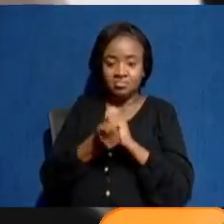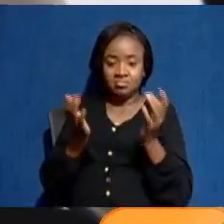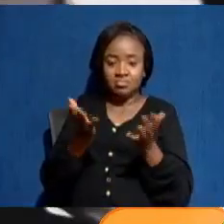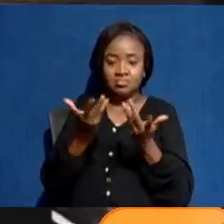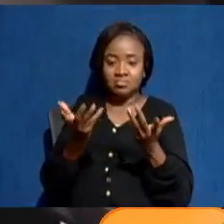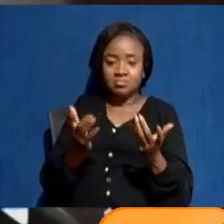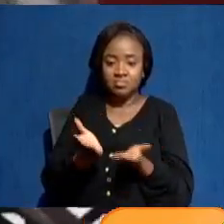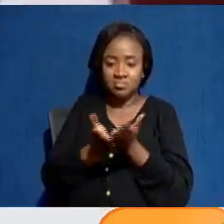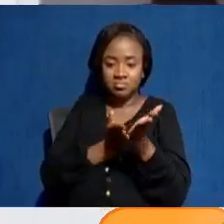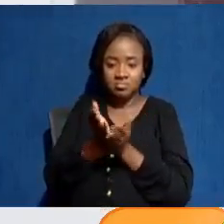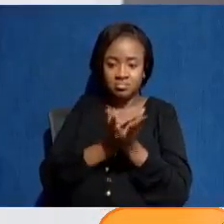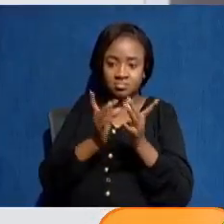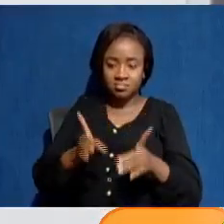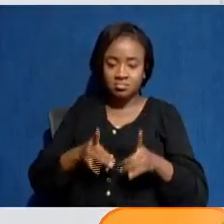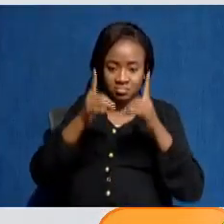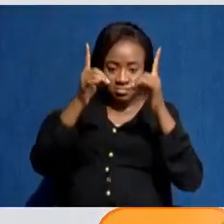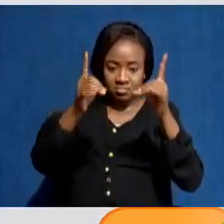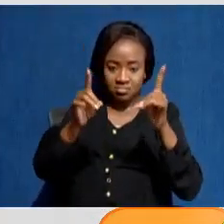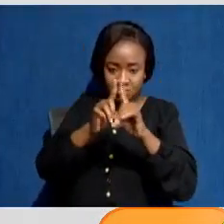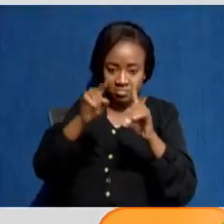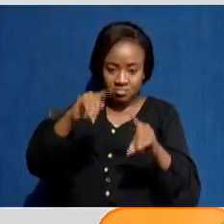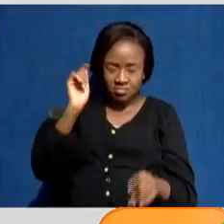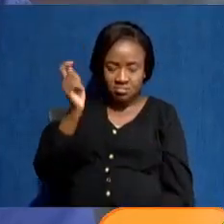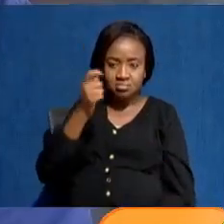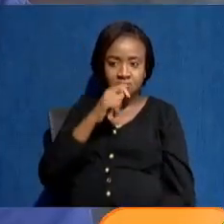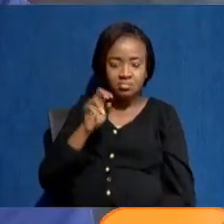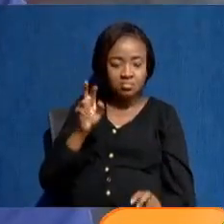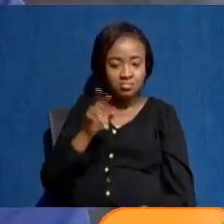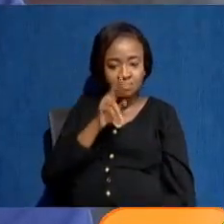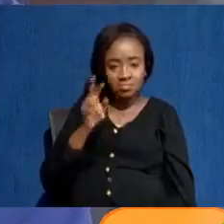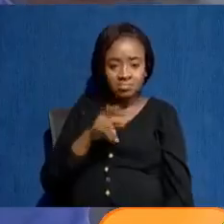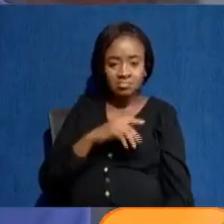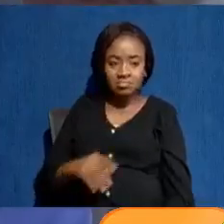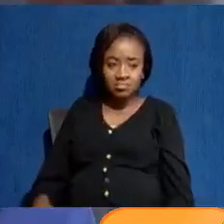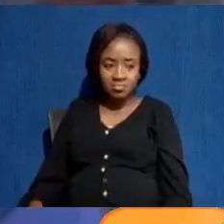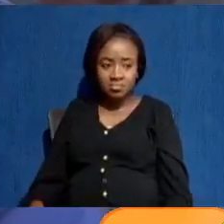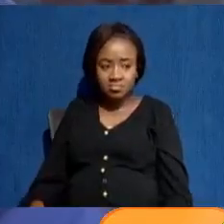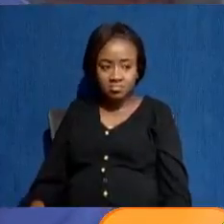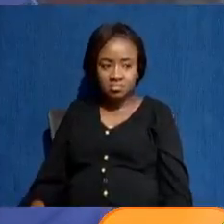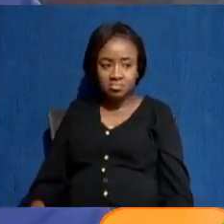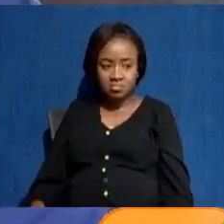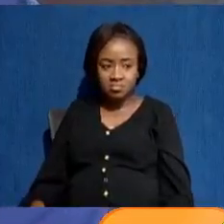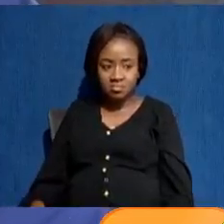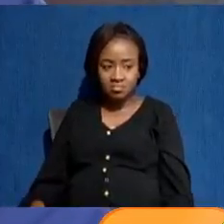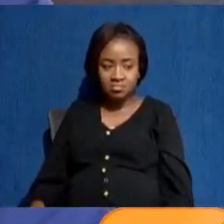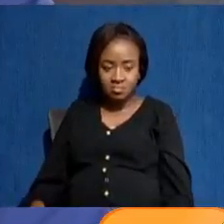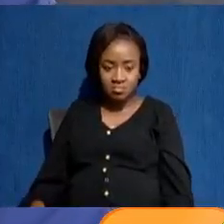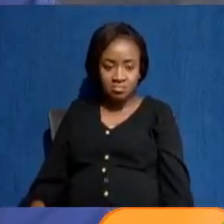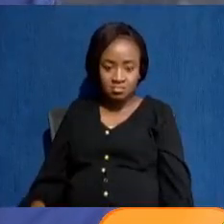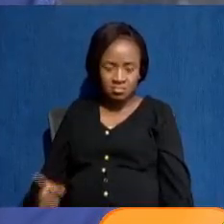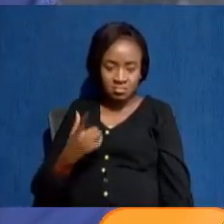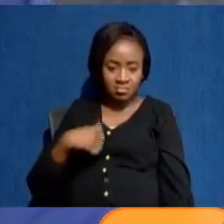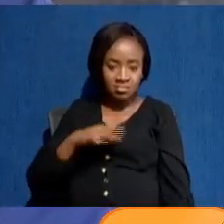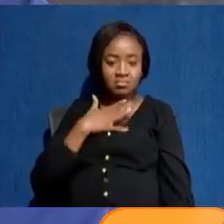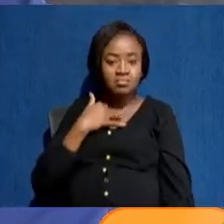in hard-to-reach areas, and Kenya is watching closely. So we reduce stockout, we reduce wastage, we increase the